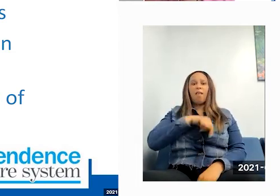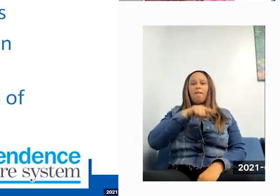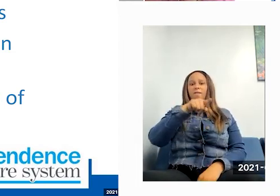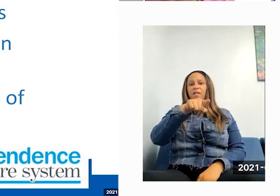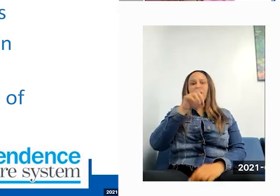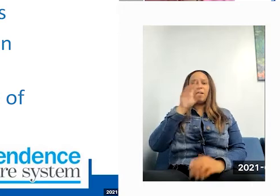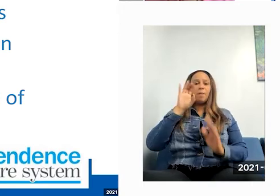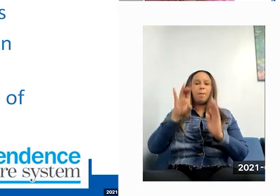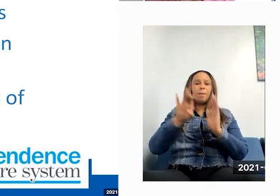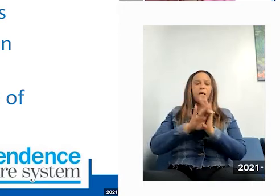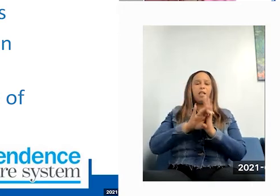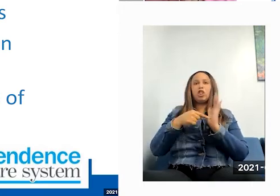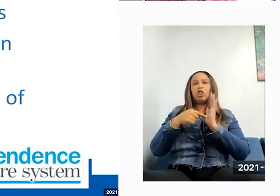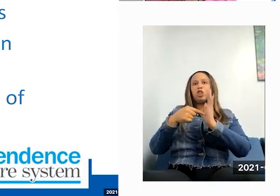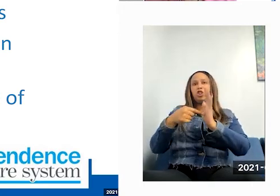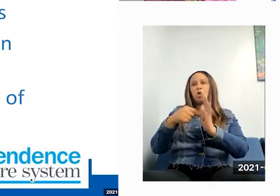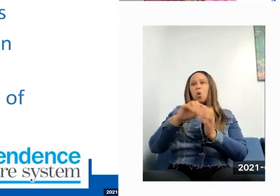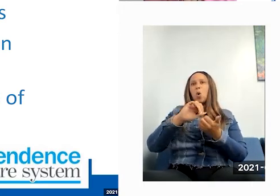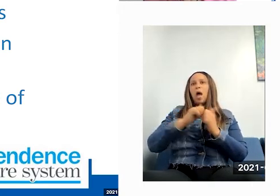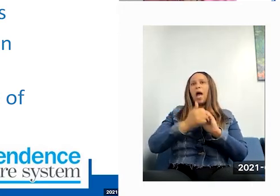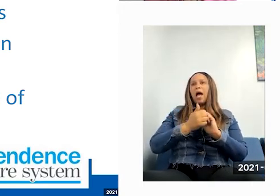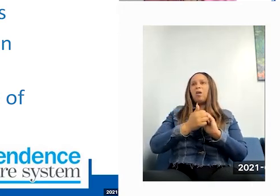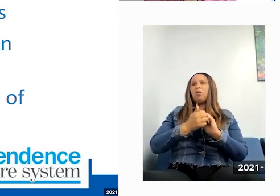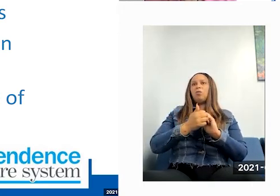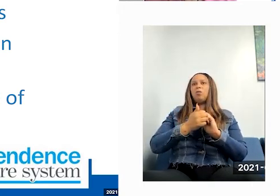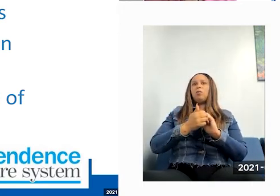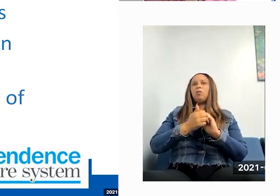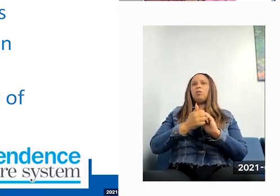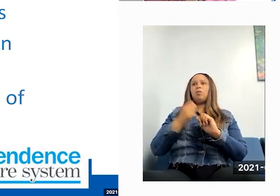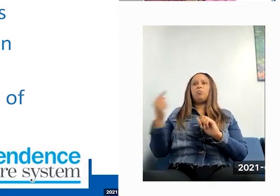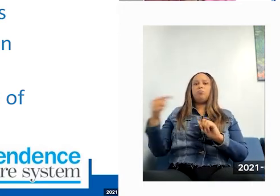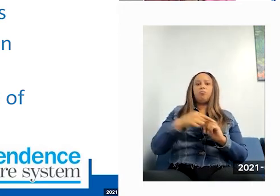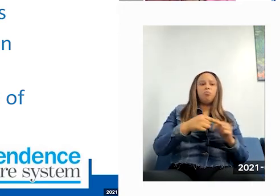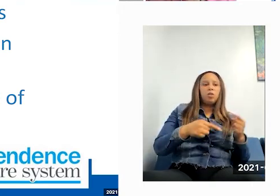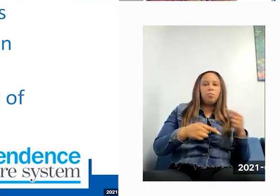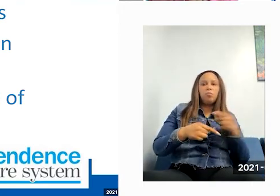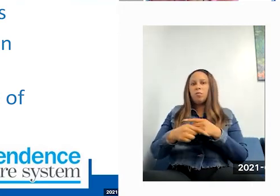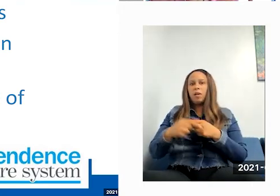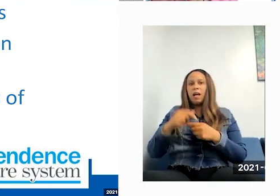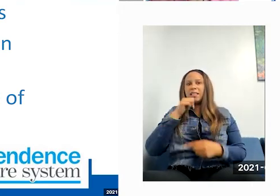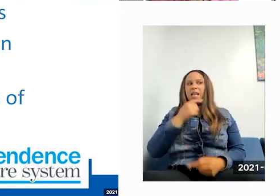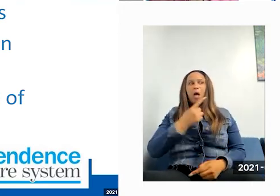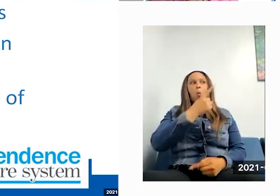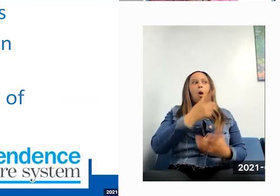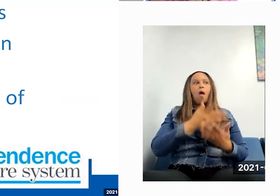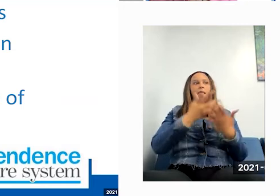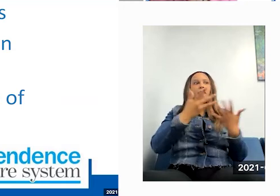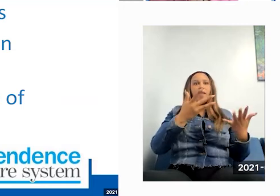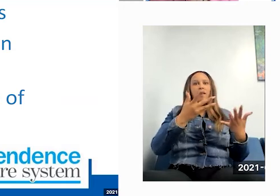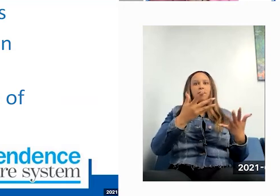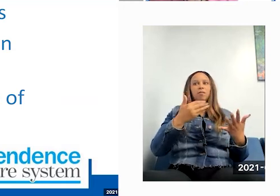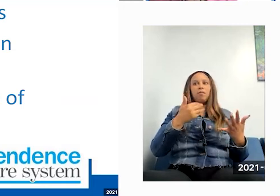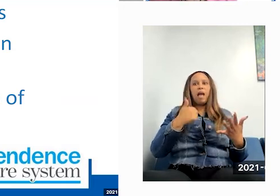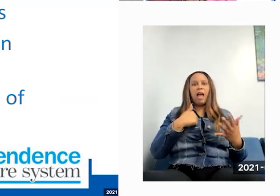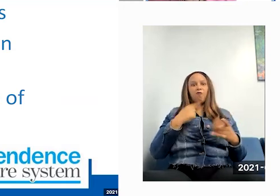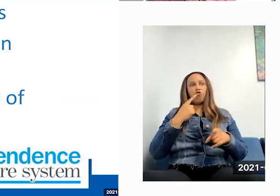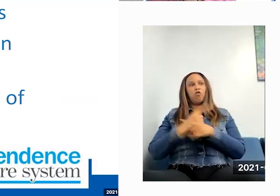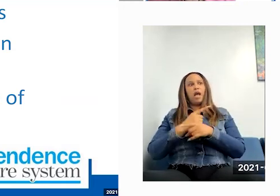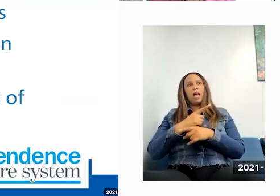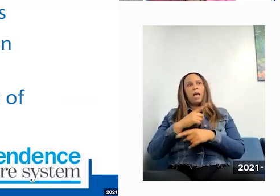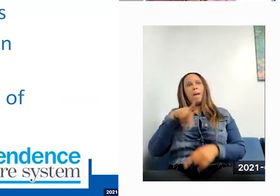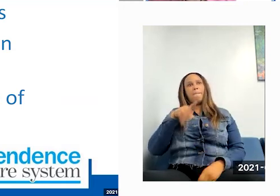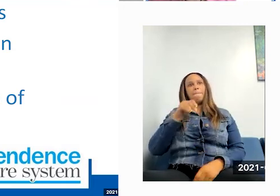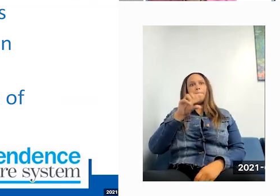an intersectionality, and it's not just one thing. It's not, I got you the right posture, too bad you